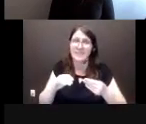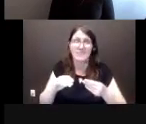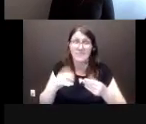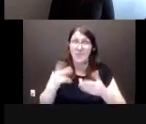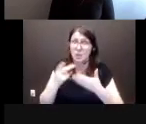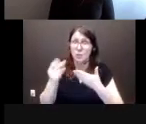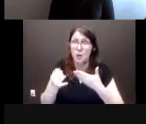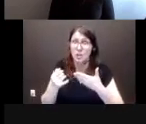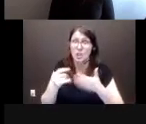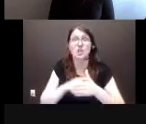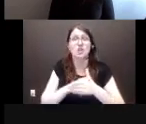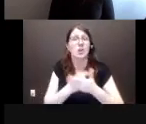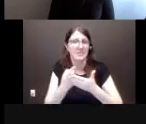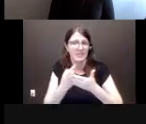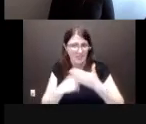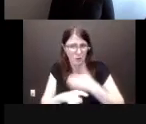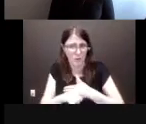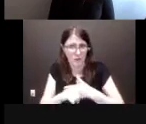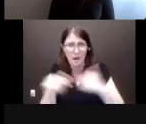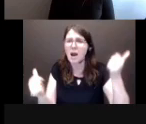It's for our Wayfinders project.